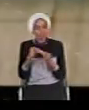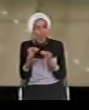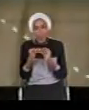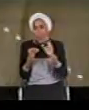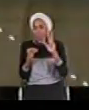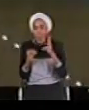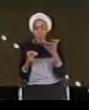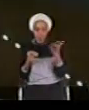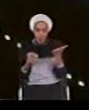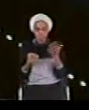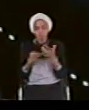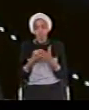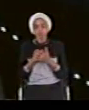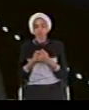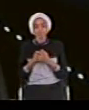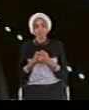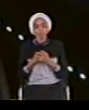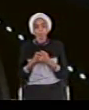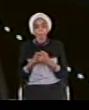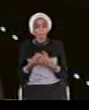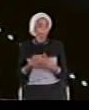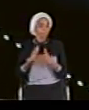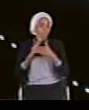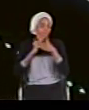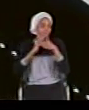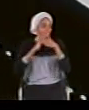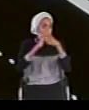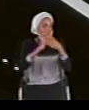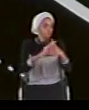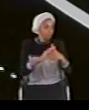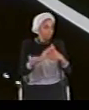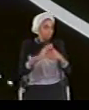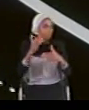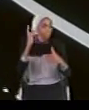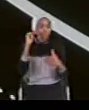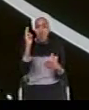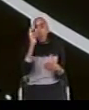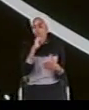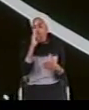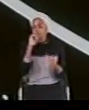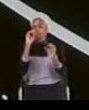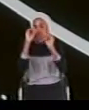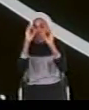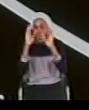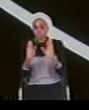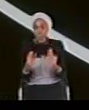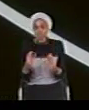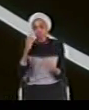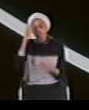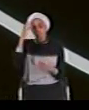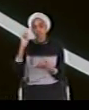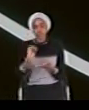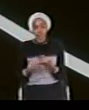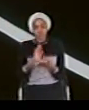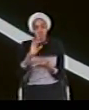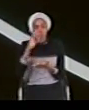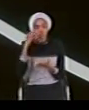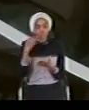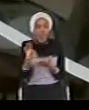here. Number three, preventing the gainsayers for the glory of